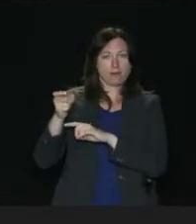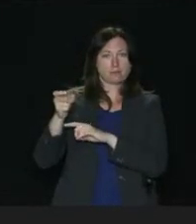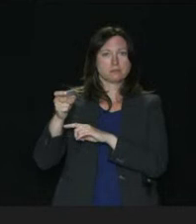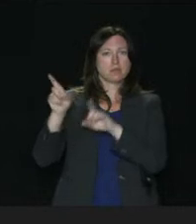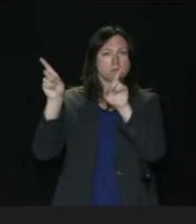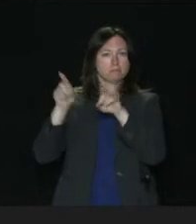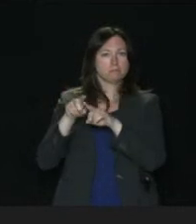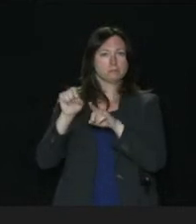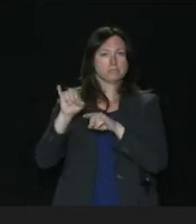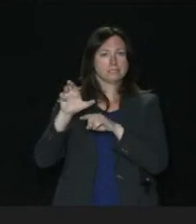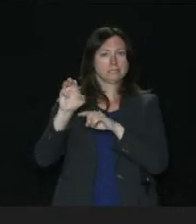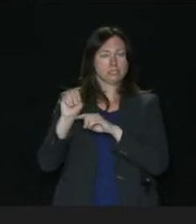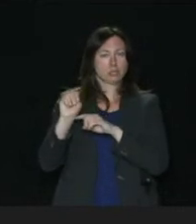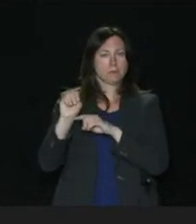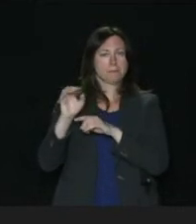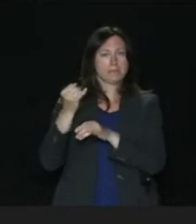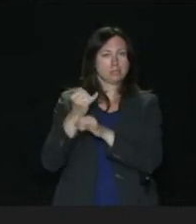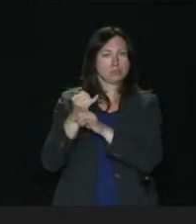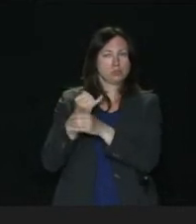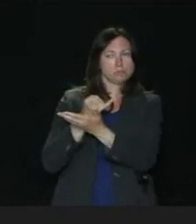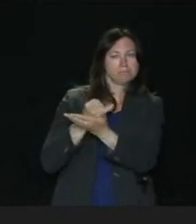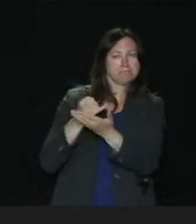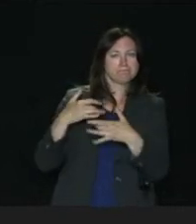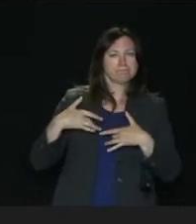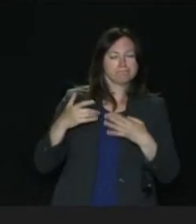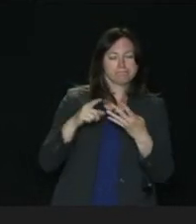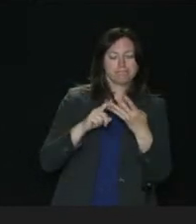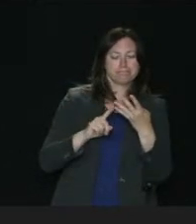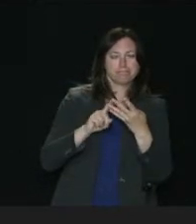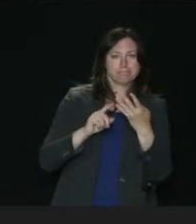you could just give us an understanding of where those things stand.